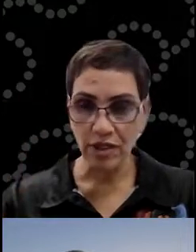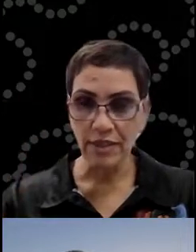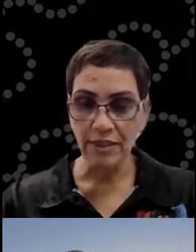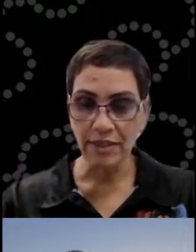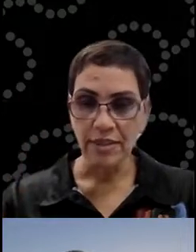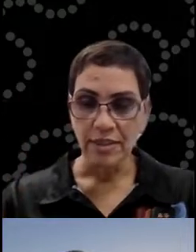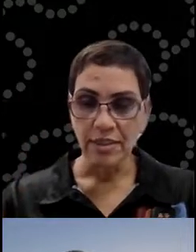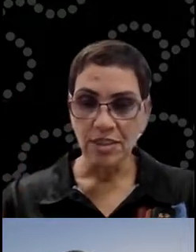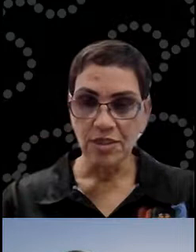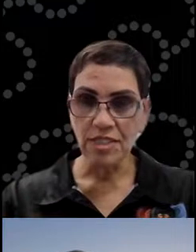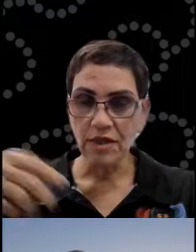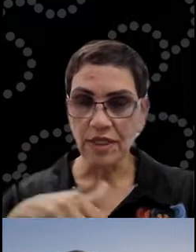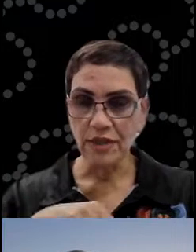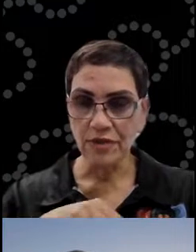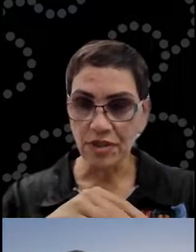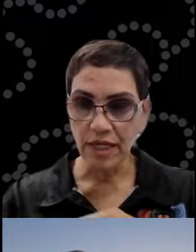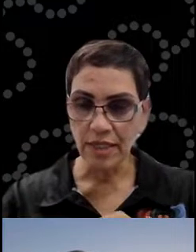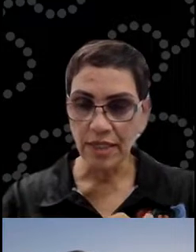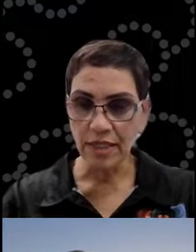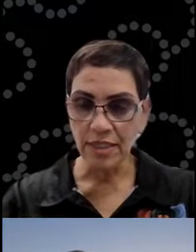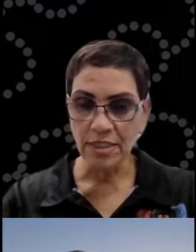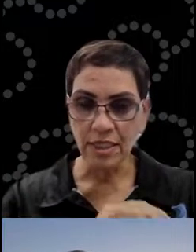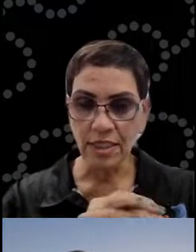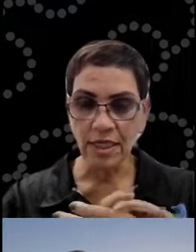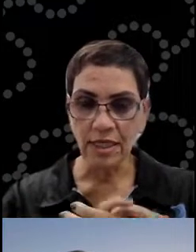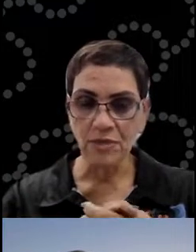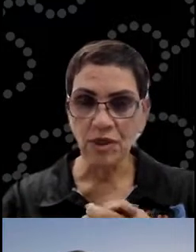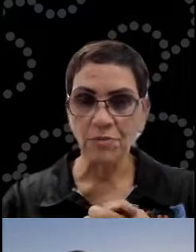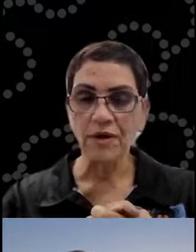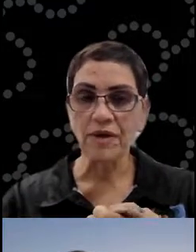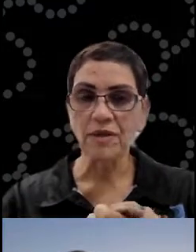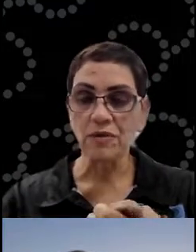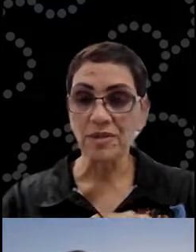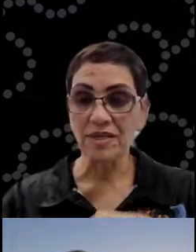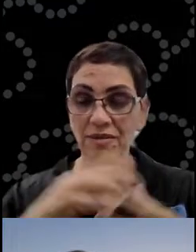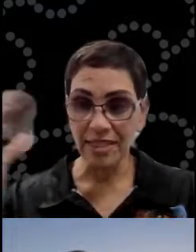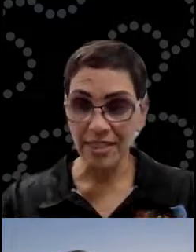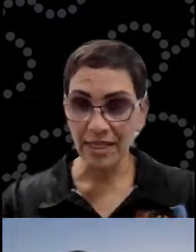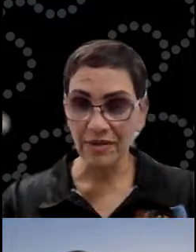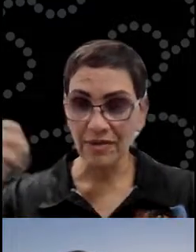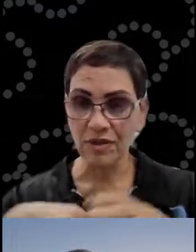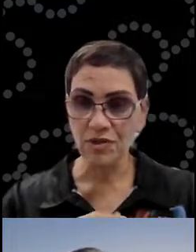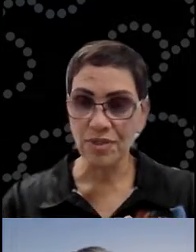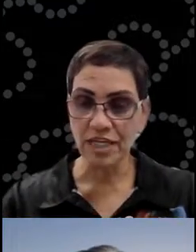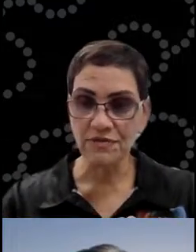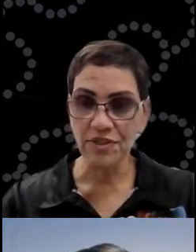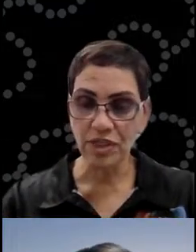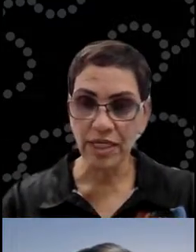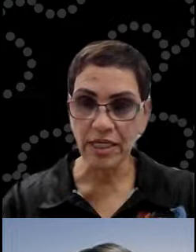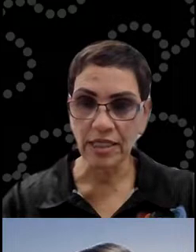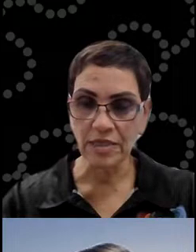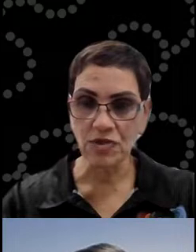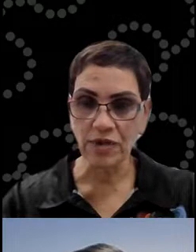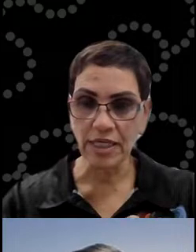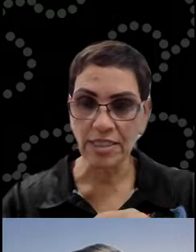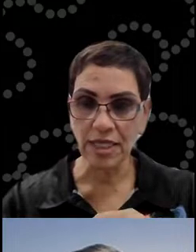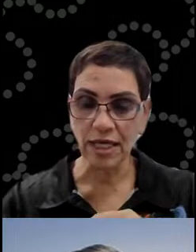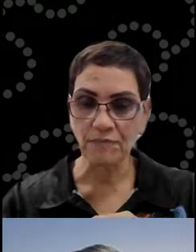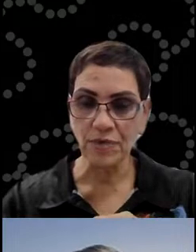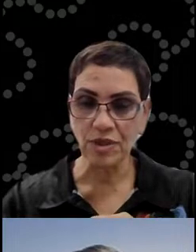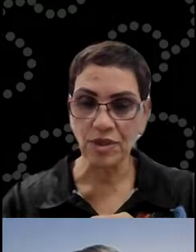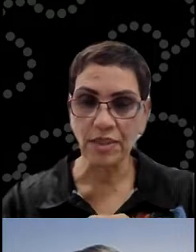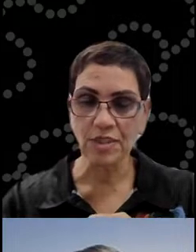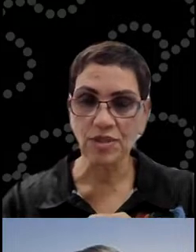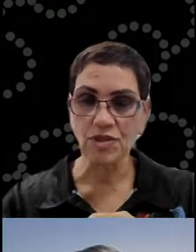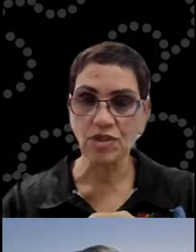Allied Health Australia, Indigenous Allied Health Australia under Donna Murray also leads out on cultural safety training, as well as